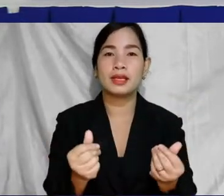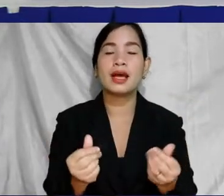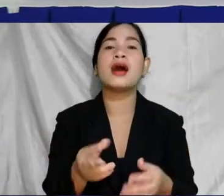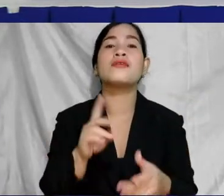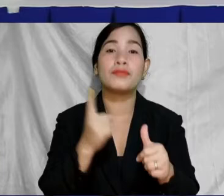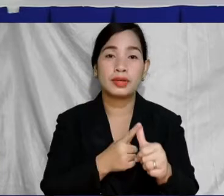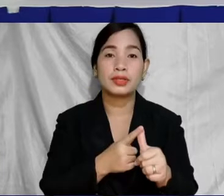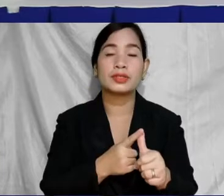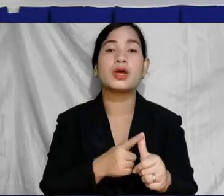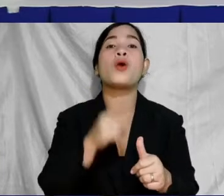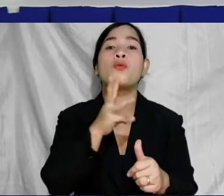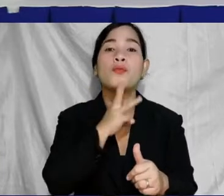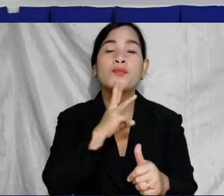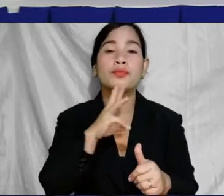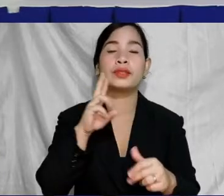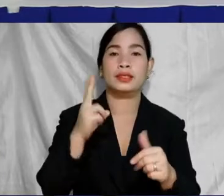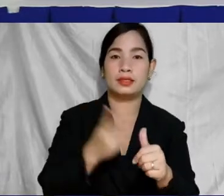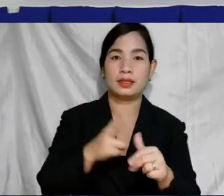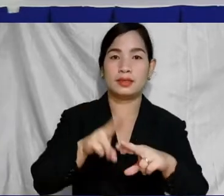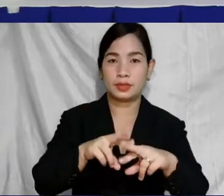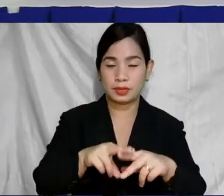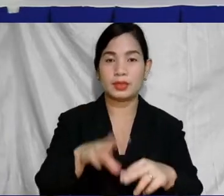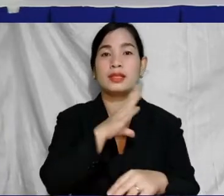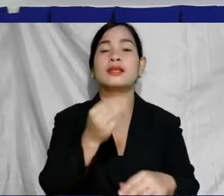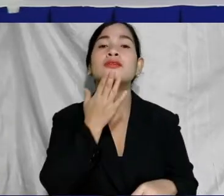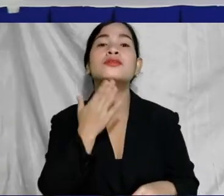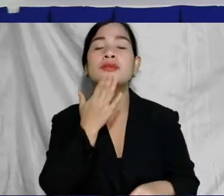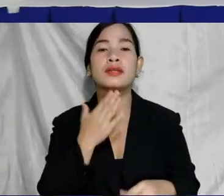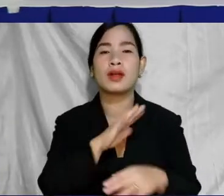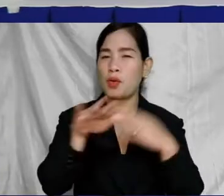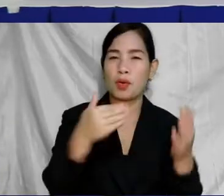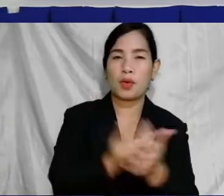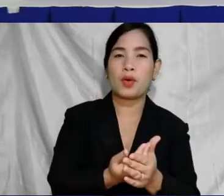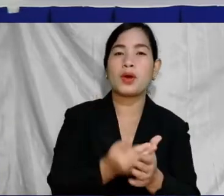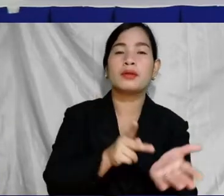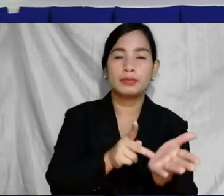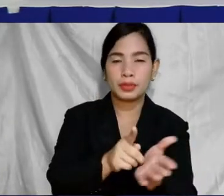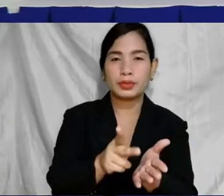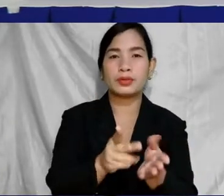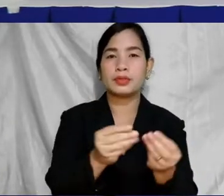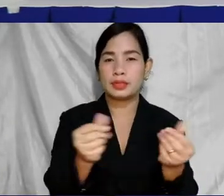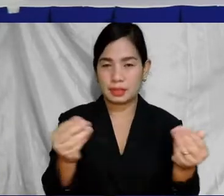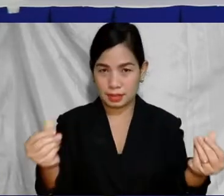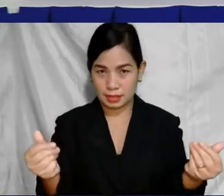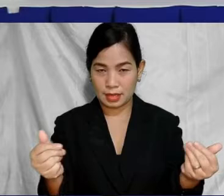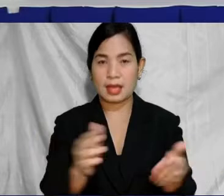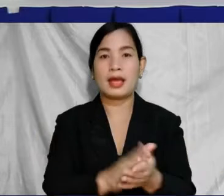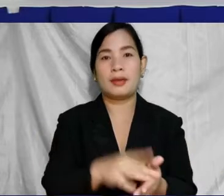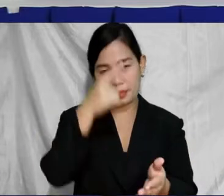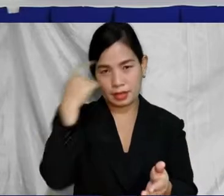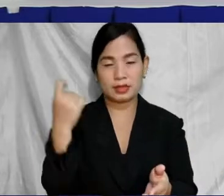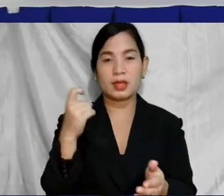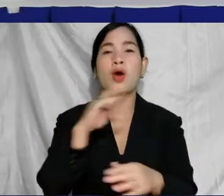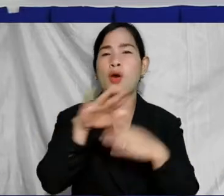sugar. They are considered pure substances because they are all examples of compounds and they are all made up of